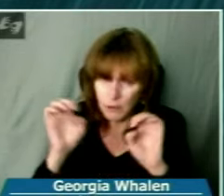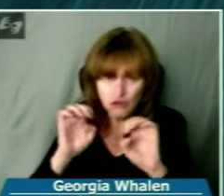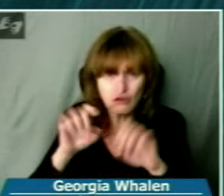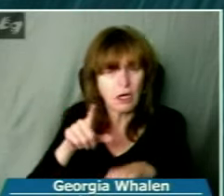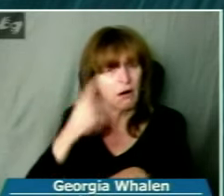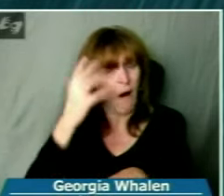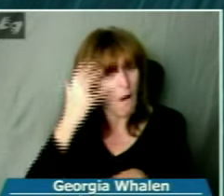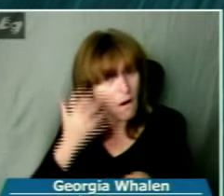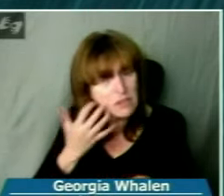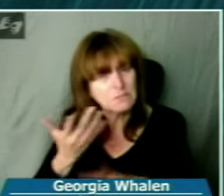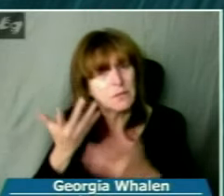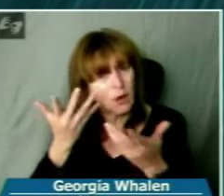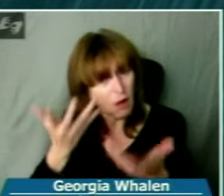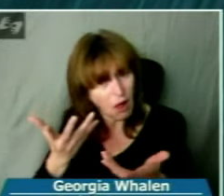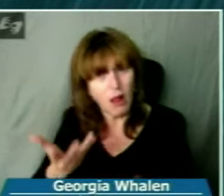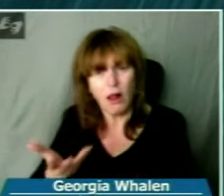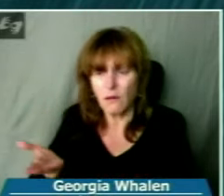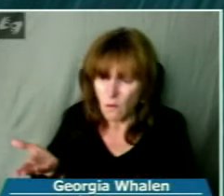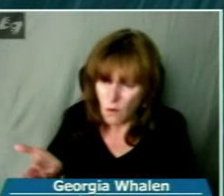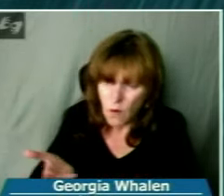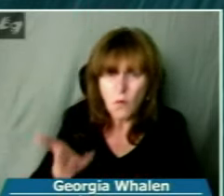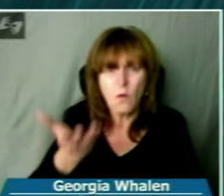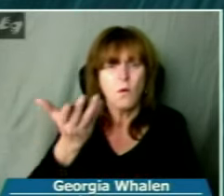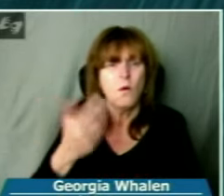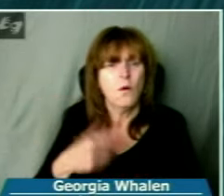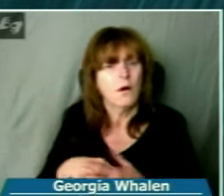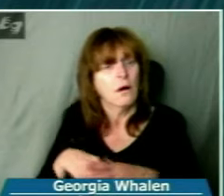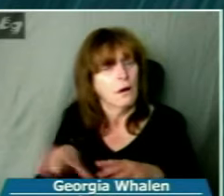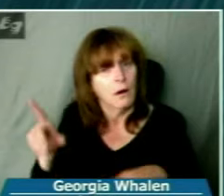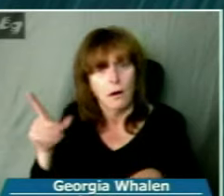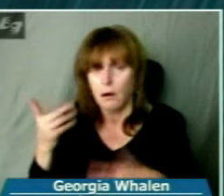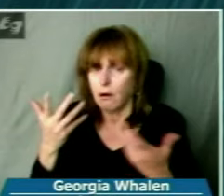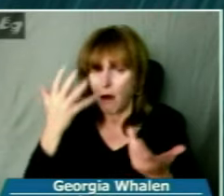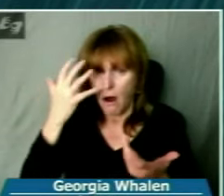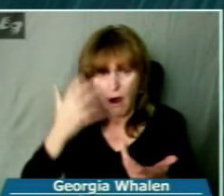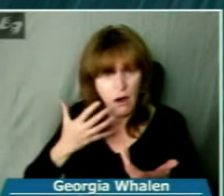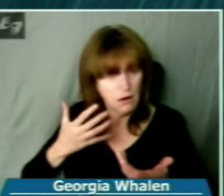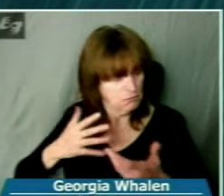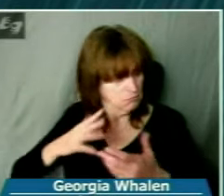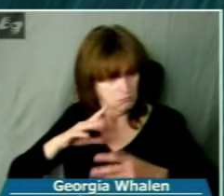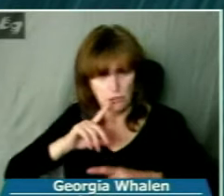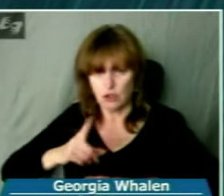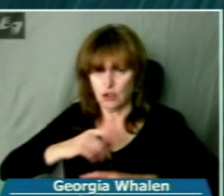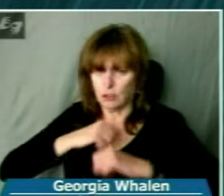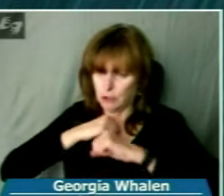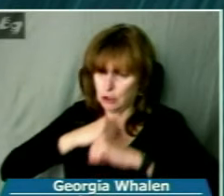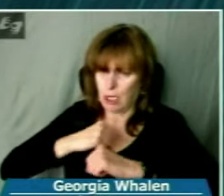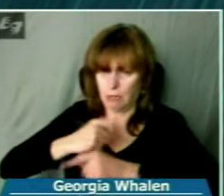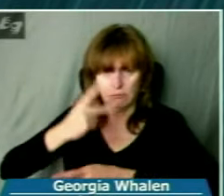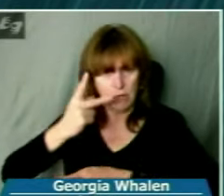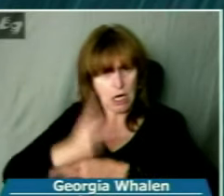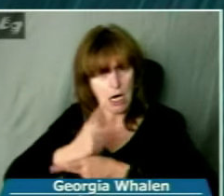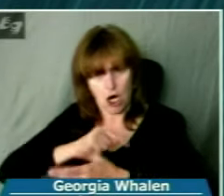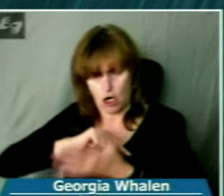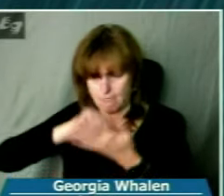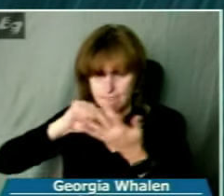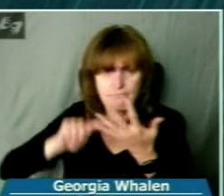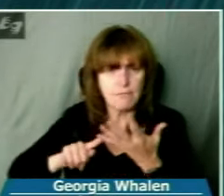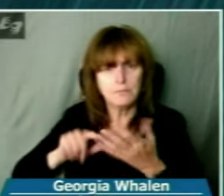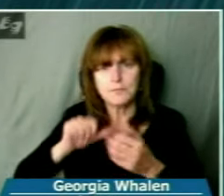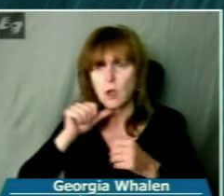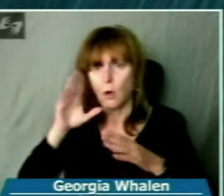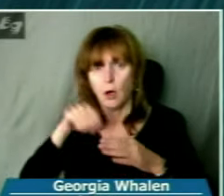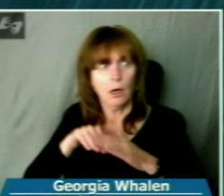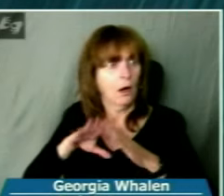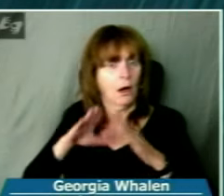to go. They're looking after all the health issues, and there's no fear of going to the hospital and developing COVID. It's very much